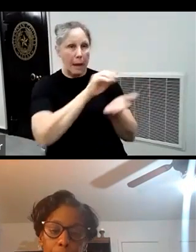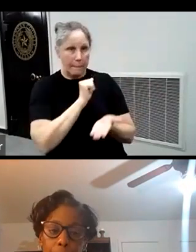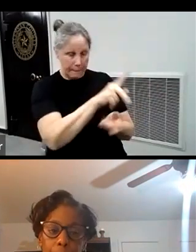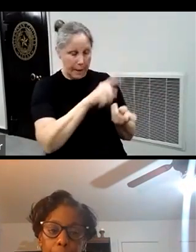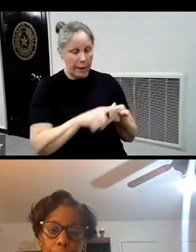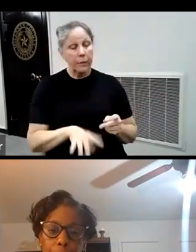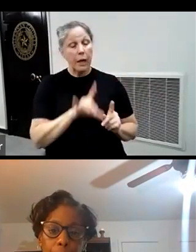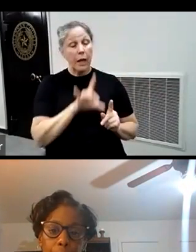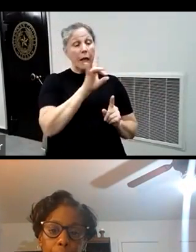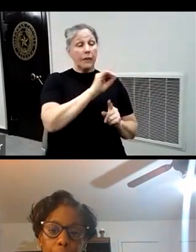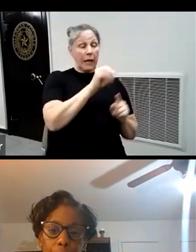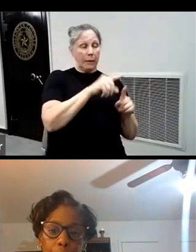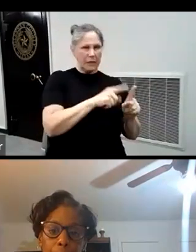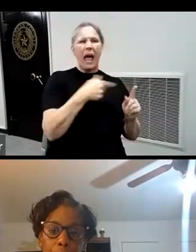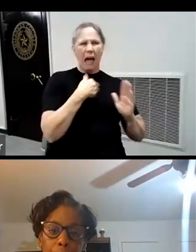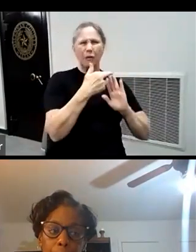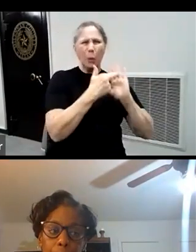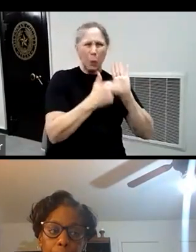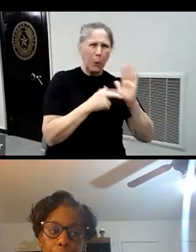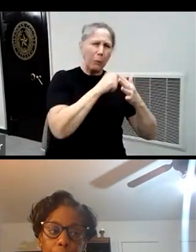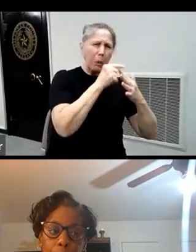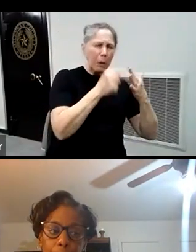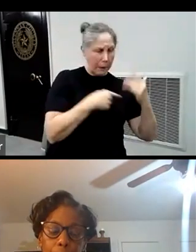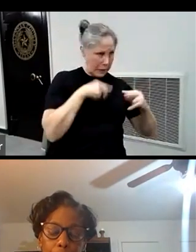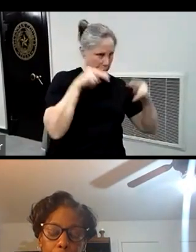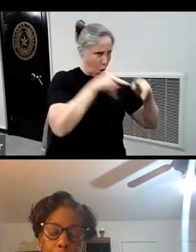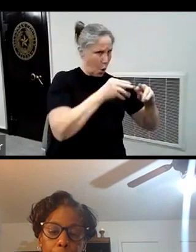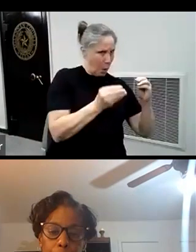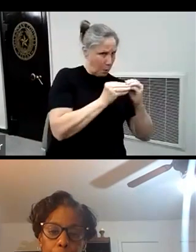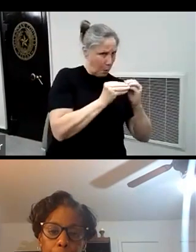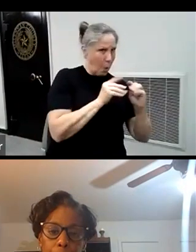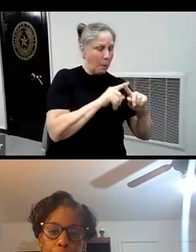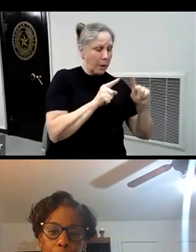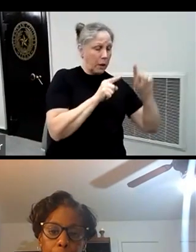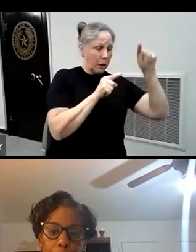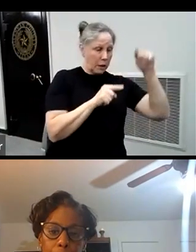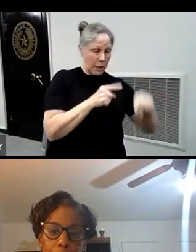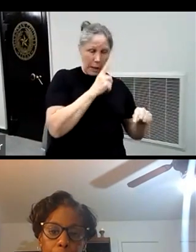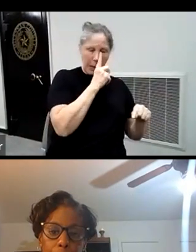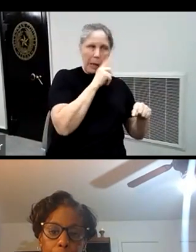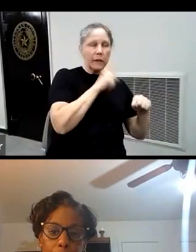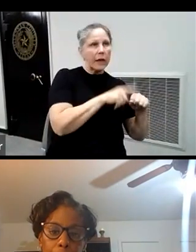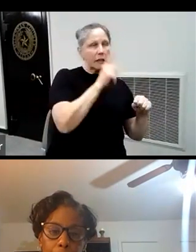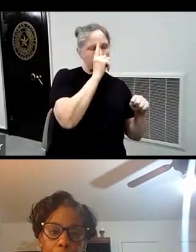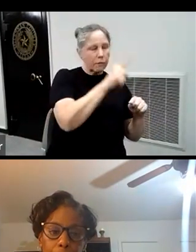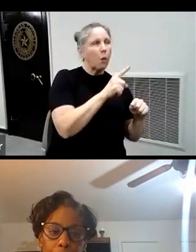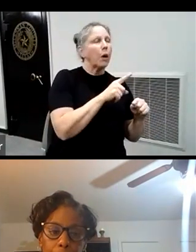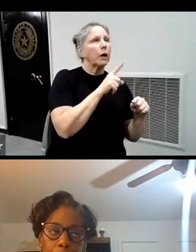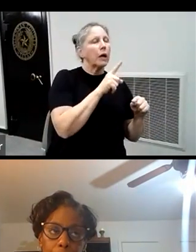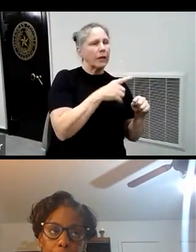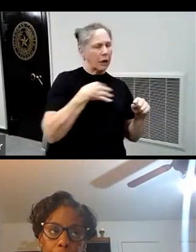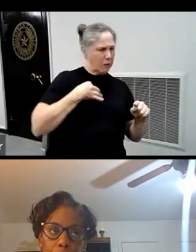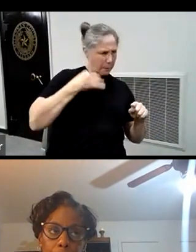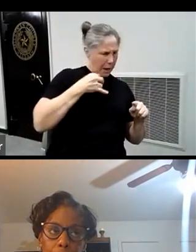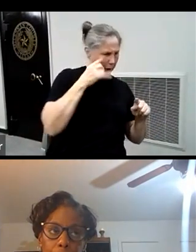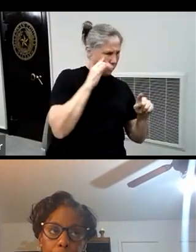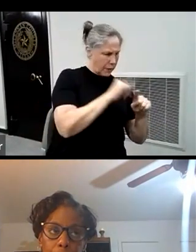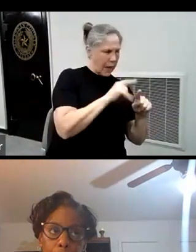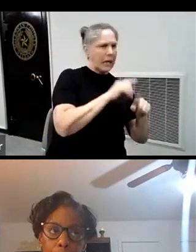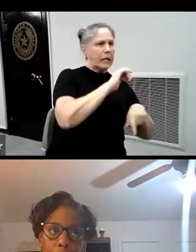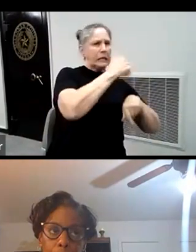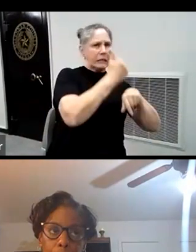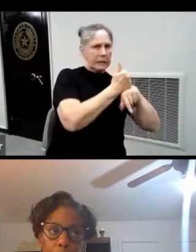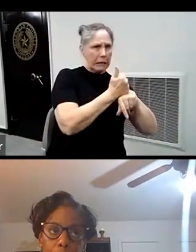some guidelines that just got put out, we're gonna have to look at them. You have to apply for, and I think you have to set